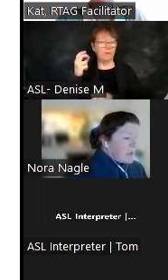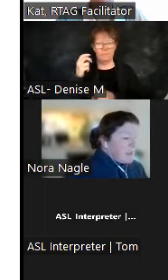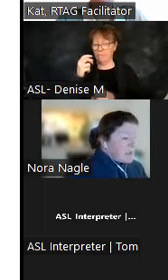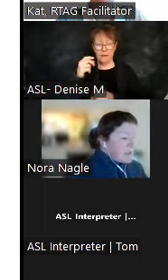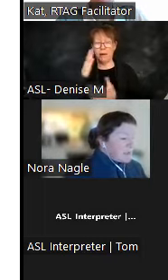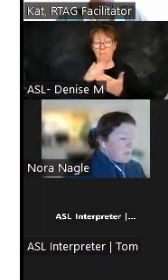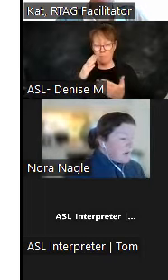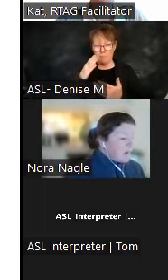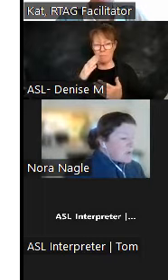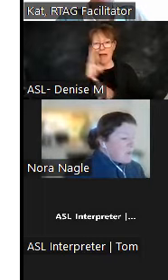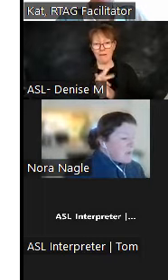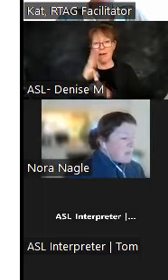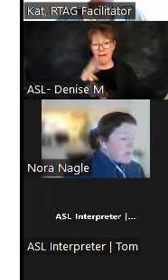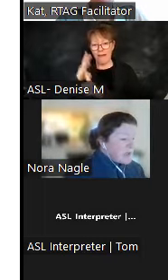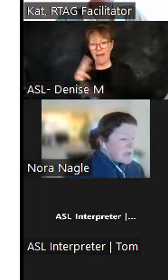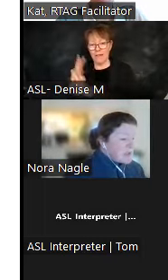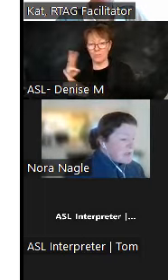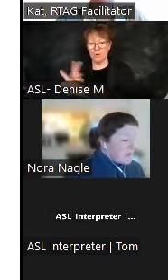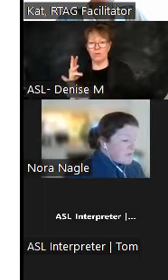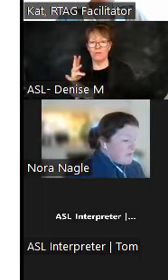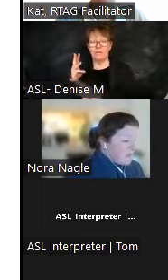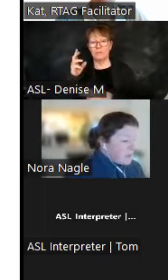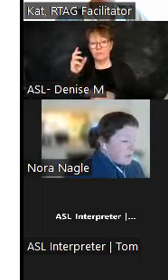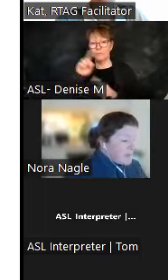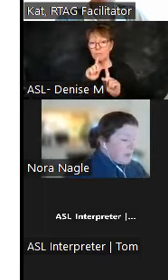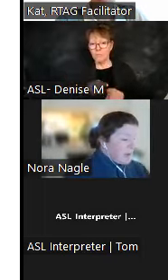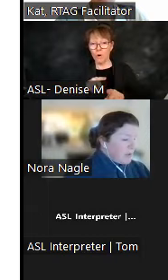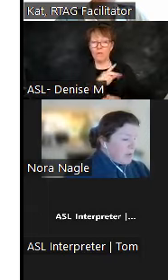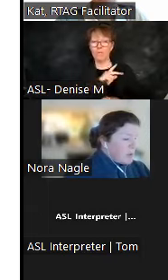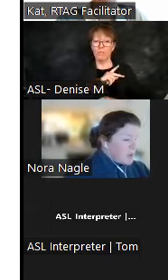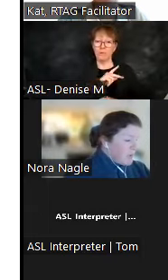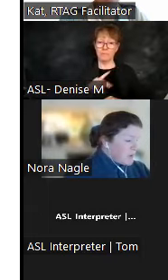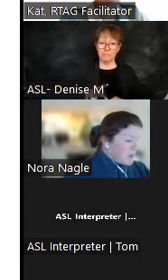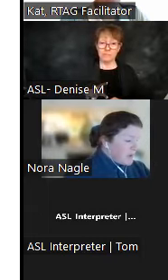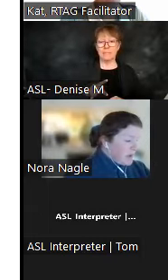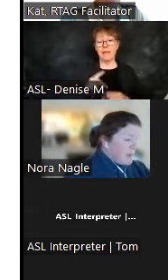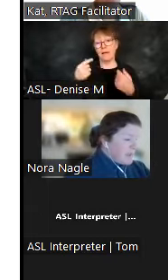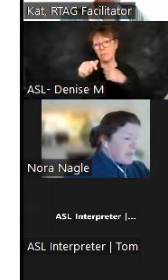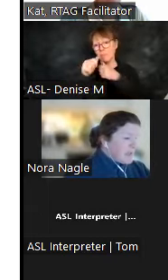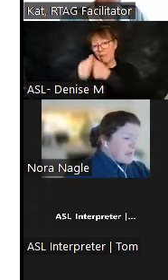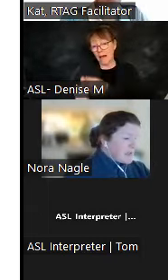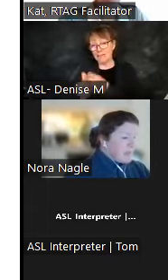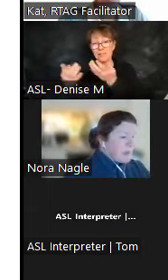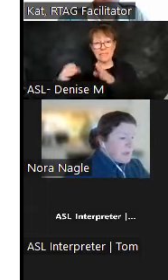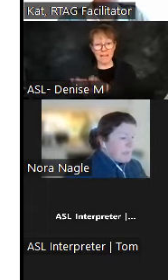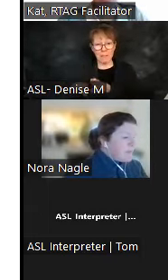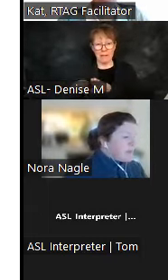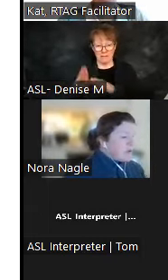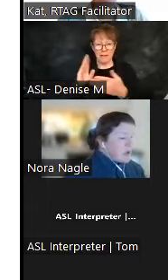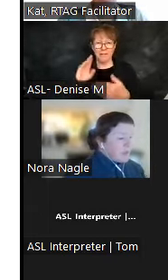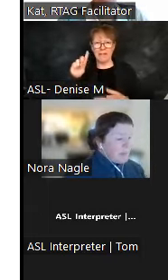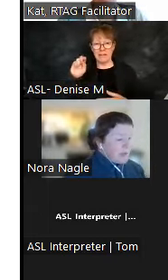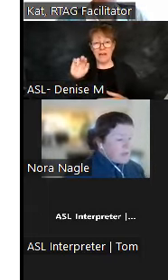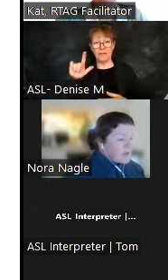report on the MBTA's progress towards compliance with the Daniels Feingold Settlement Agreement, which focuses on MBTA accessibility.